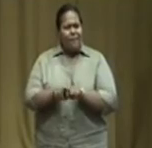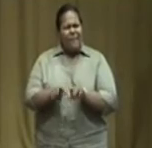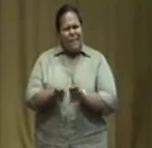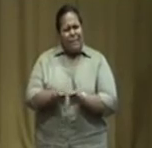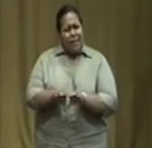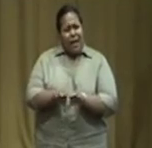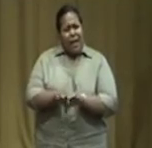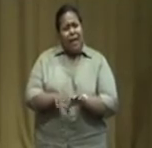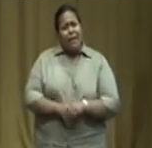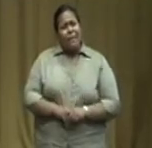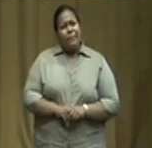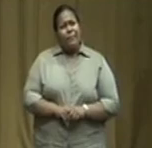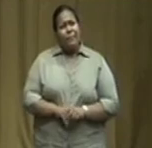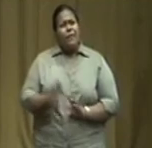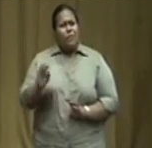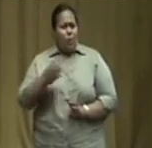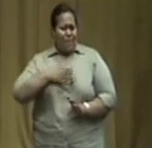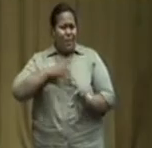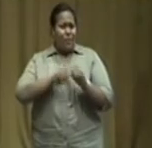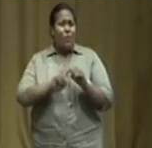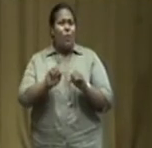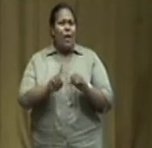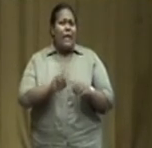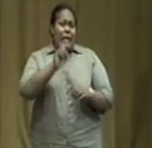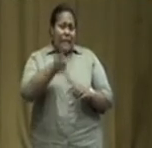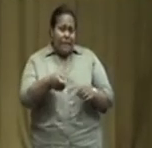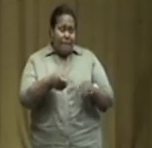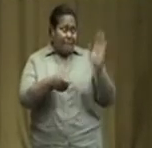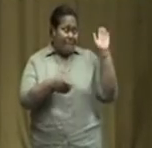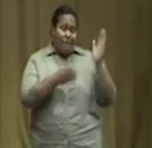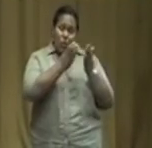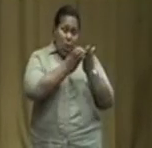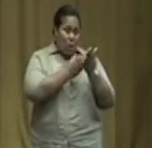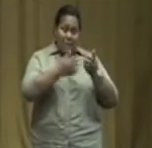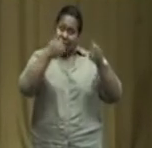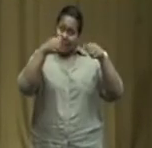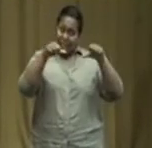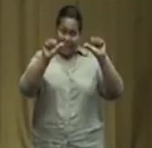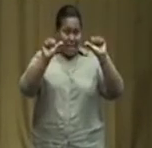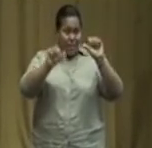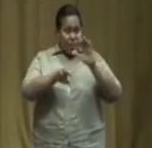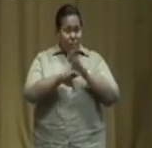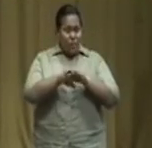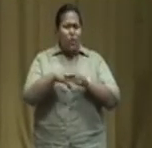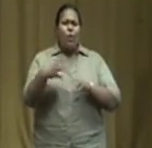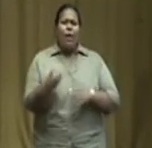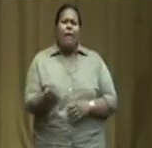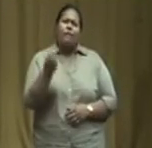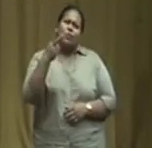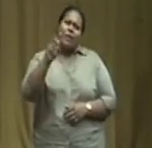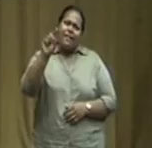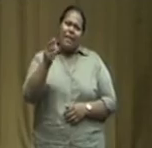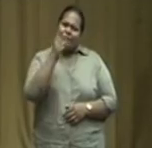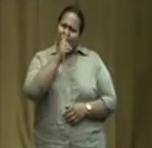is, if your course is incredibly successful and you've got 20,000 people logged in